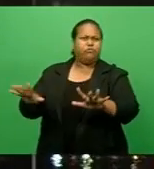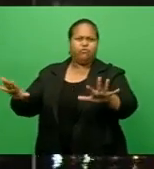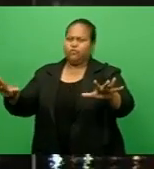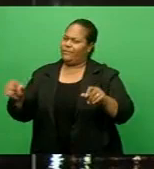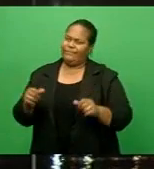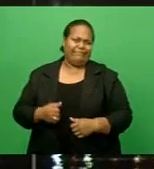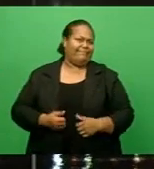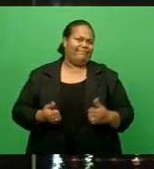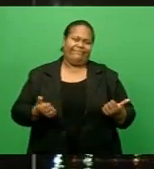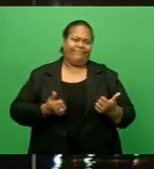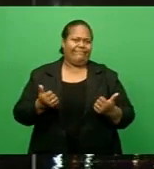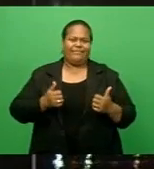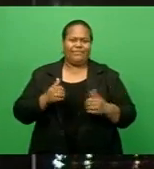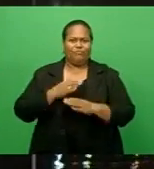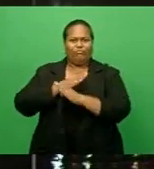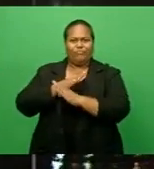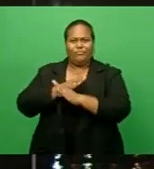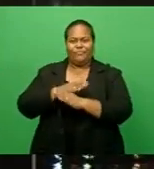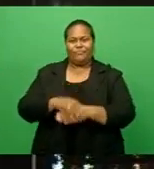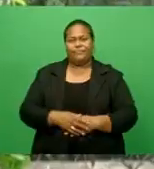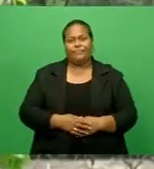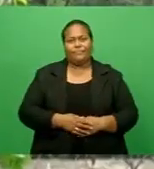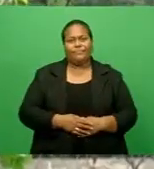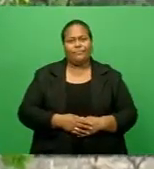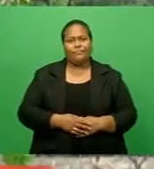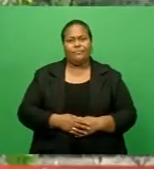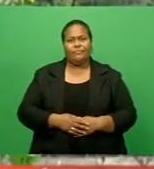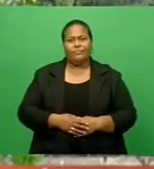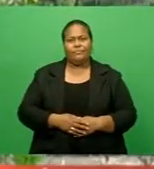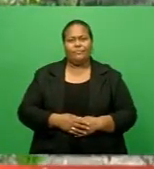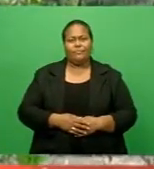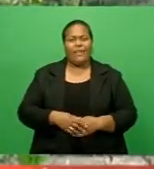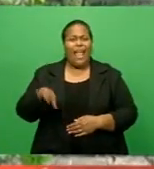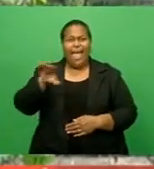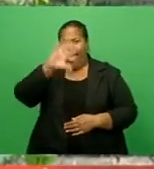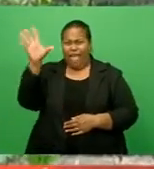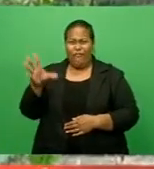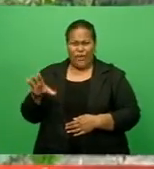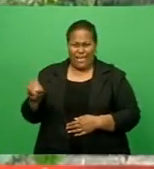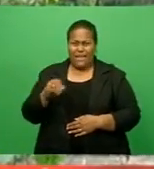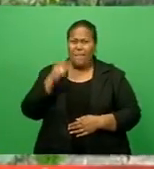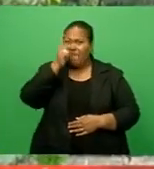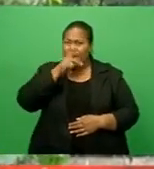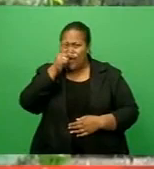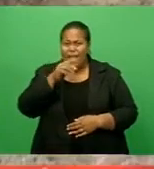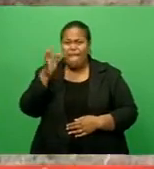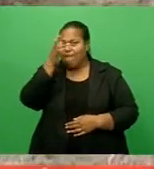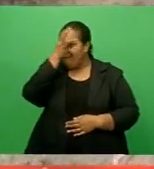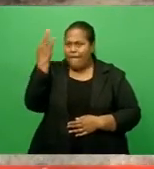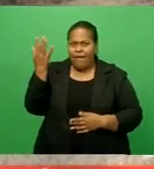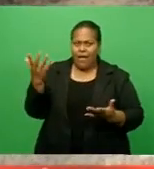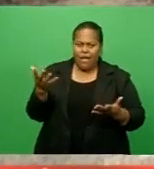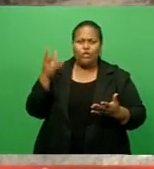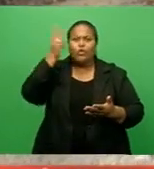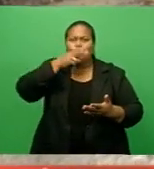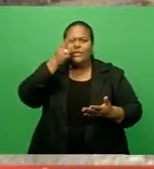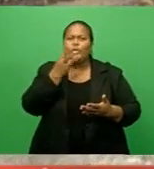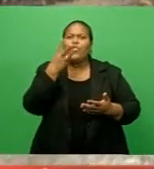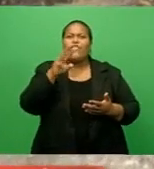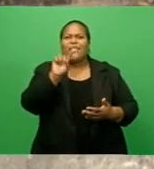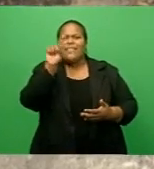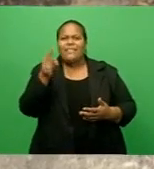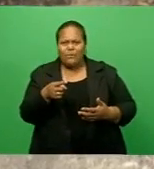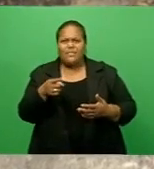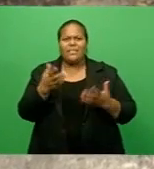severe. Kritika Kumar reports. African swine fever poses a risk to approximately 30,000 households in